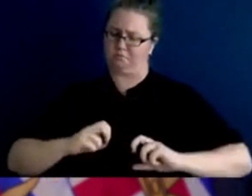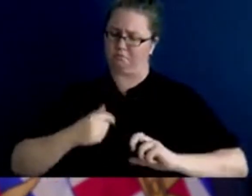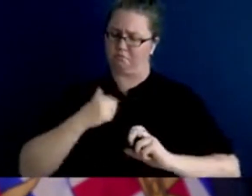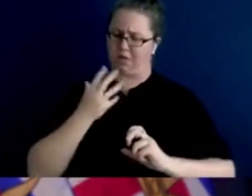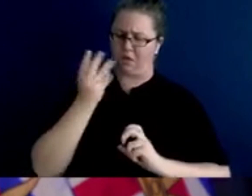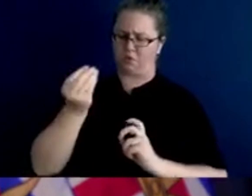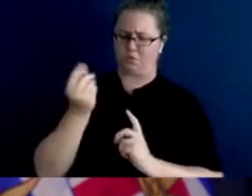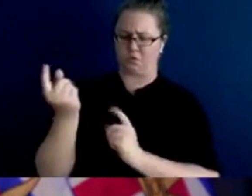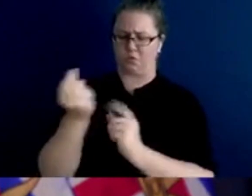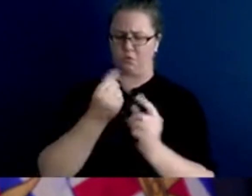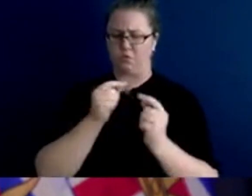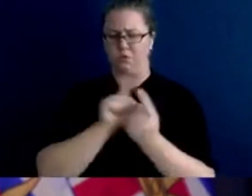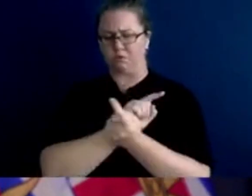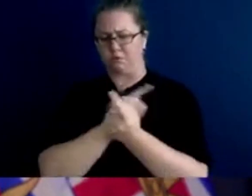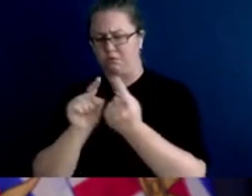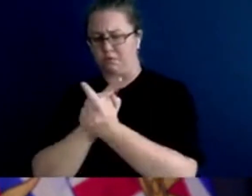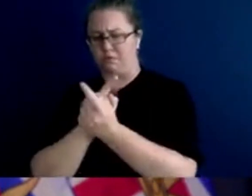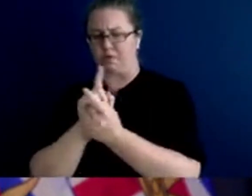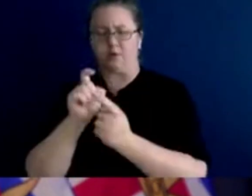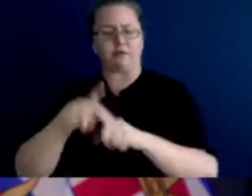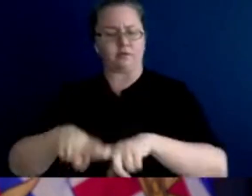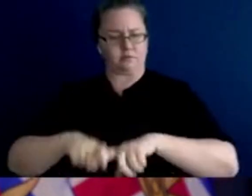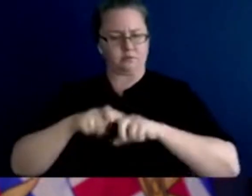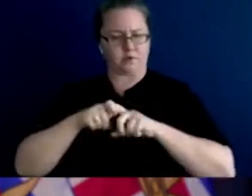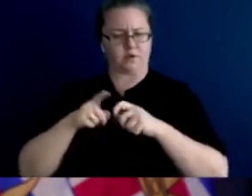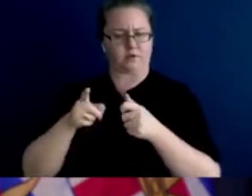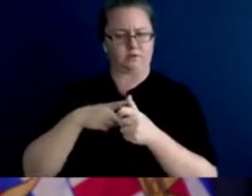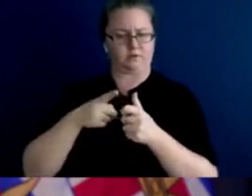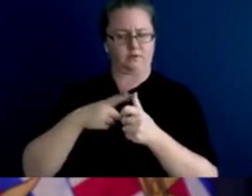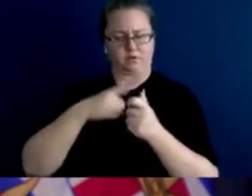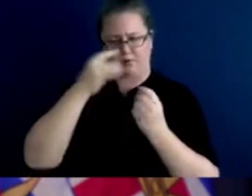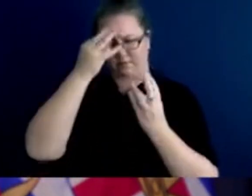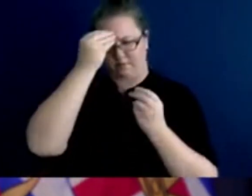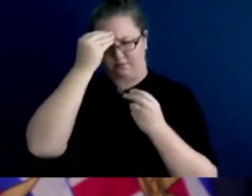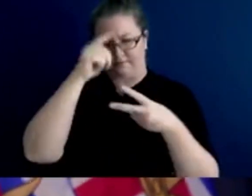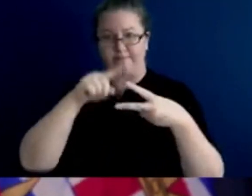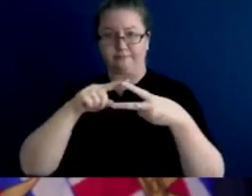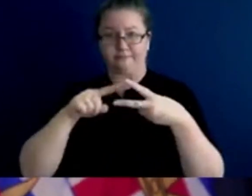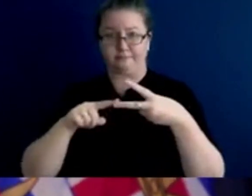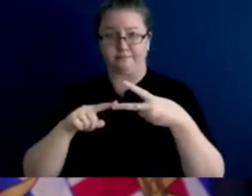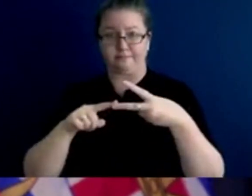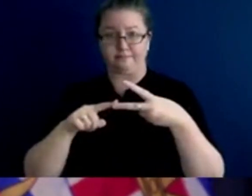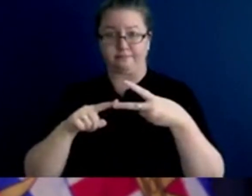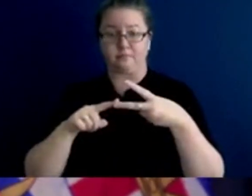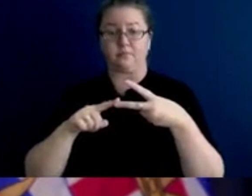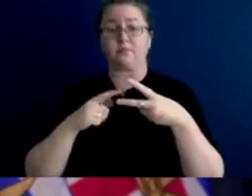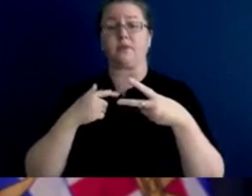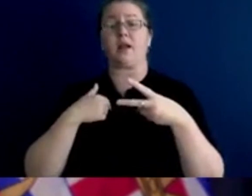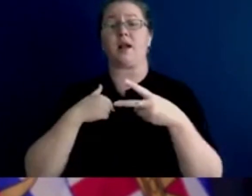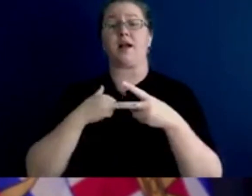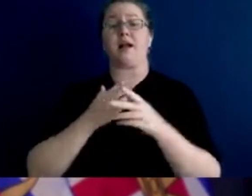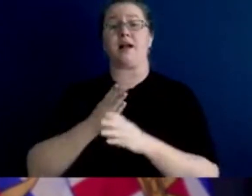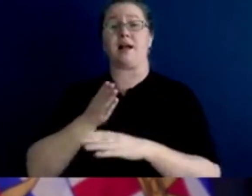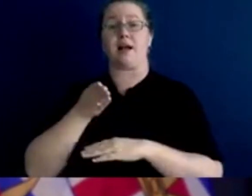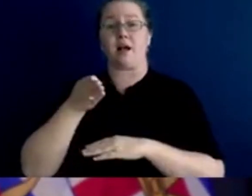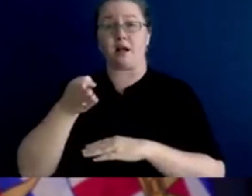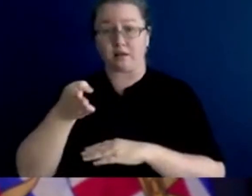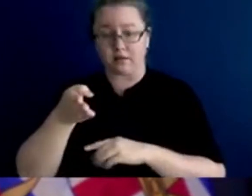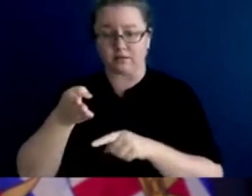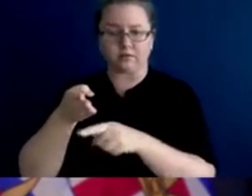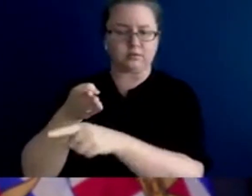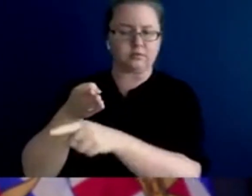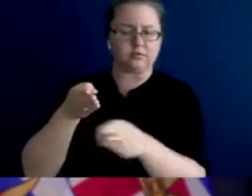our communities safe and well. We can reduce our personal COVID-19 risks by using our layers